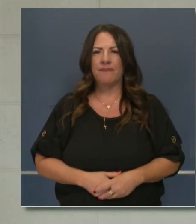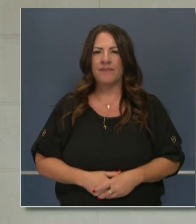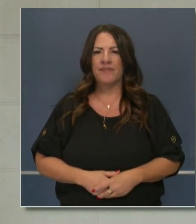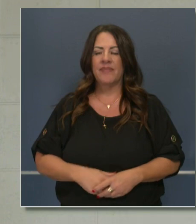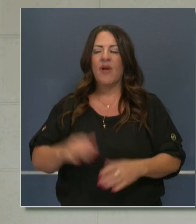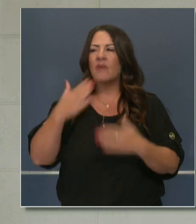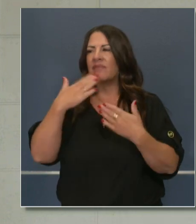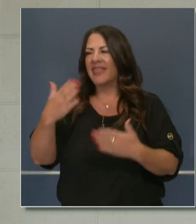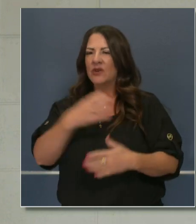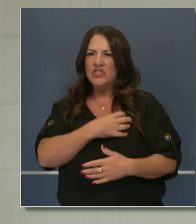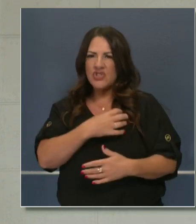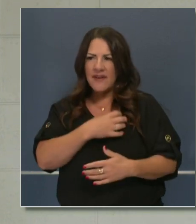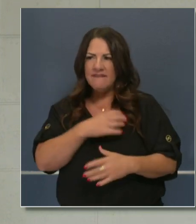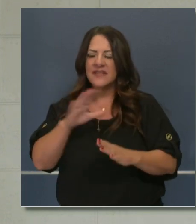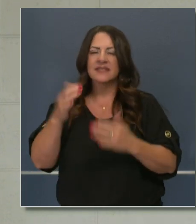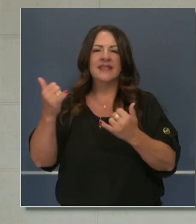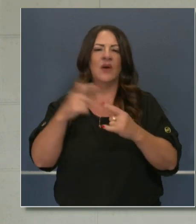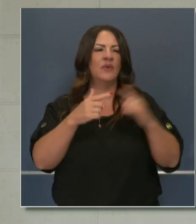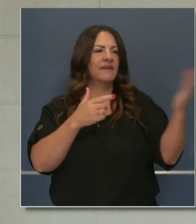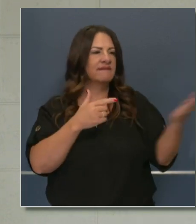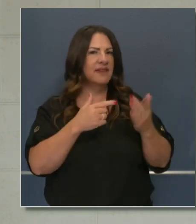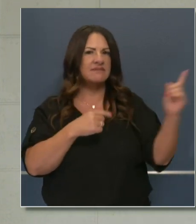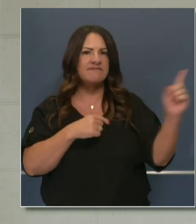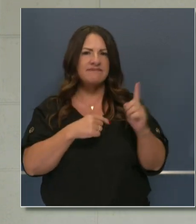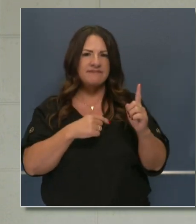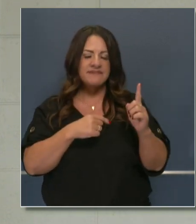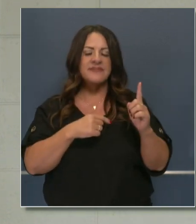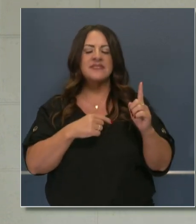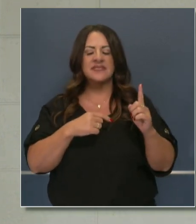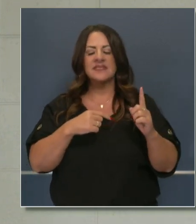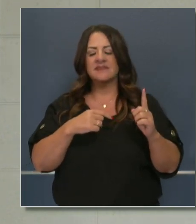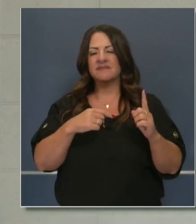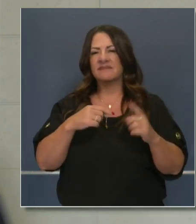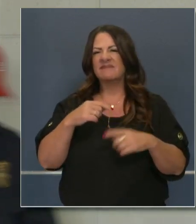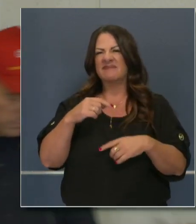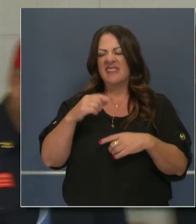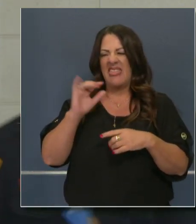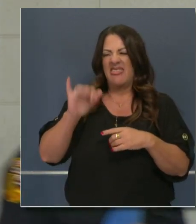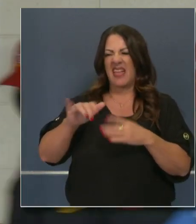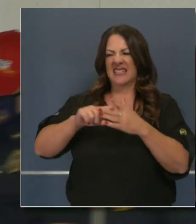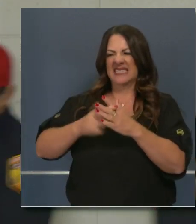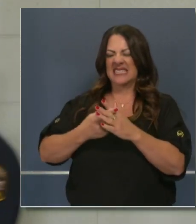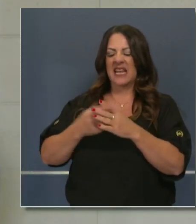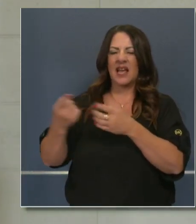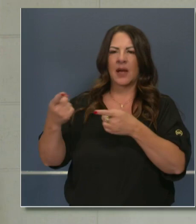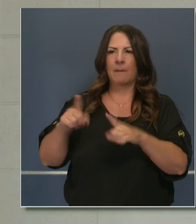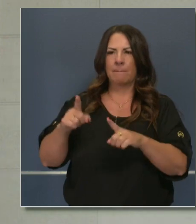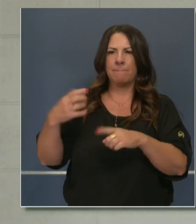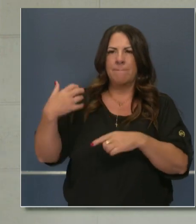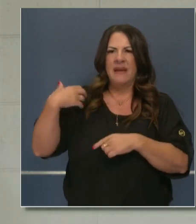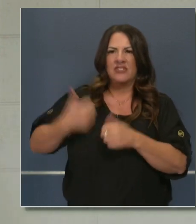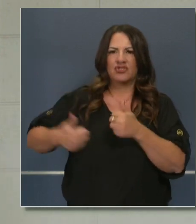Thank you, Sheriff. Now we'd like to invite up our Incident Commander, Chief Sean Cavanaugh, for an update.